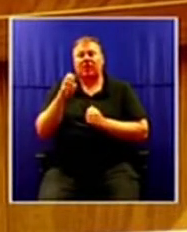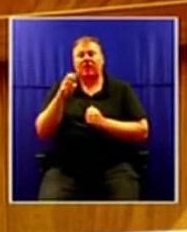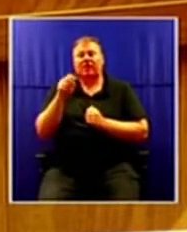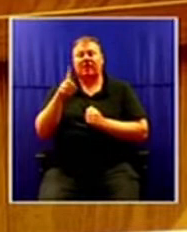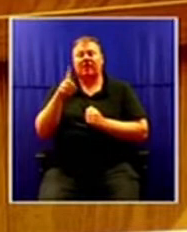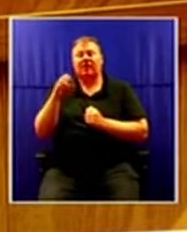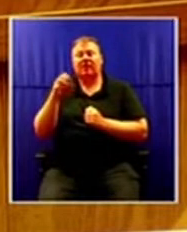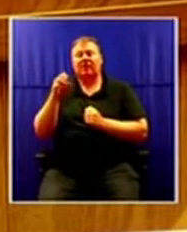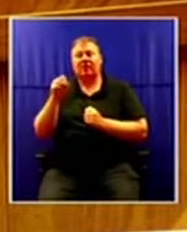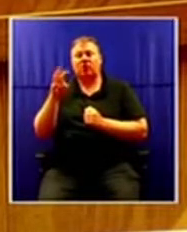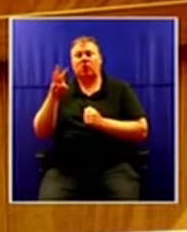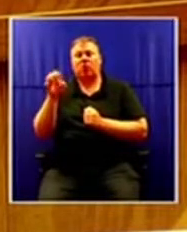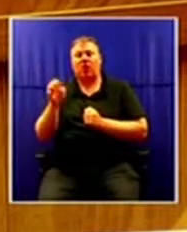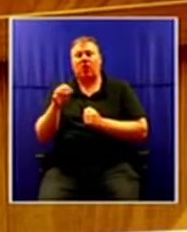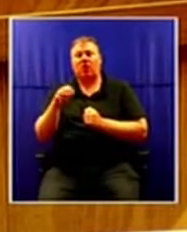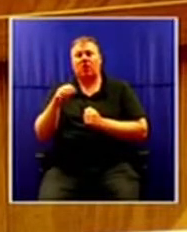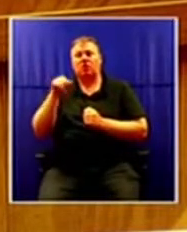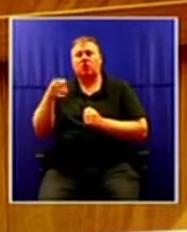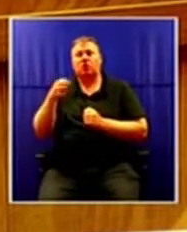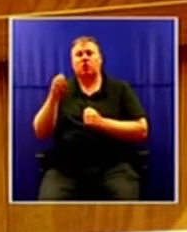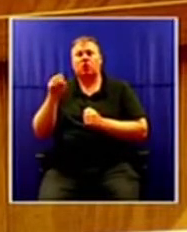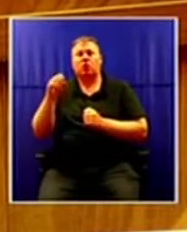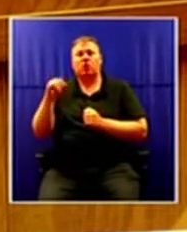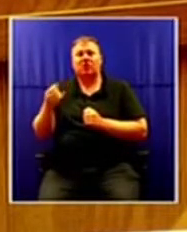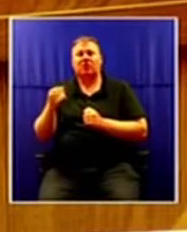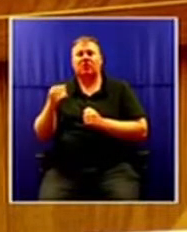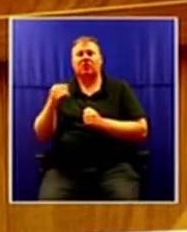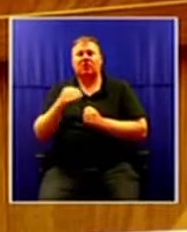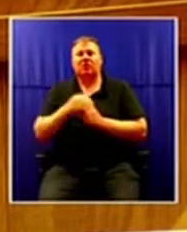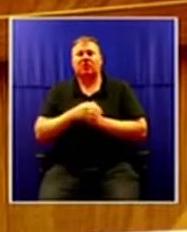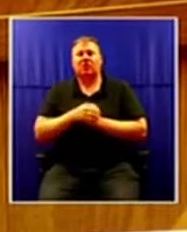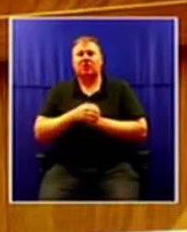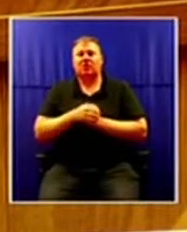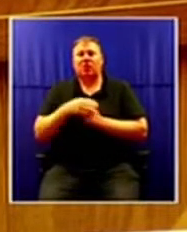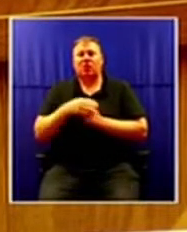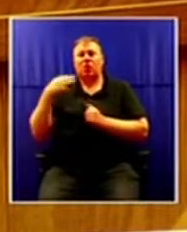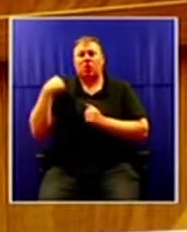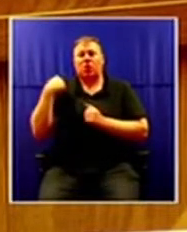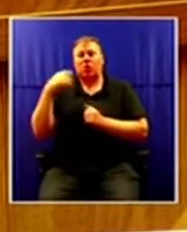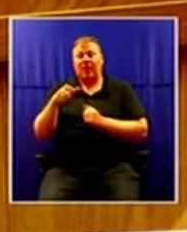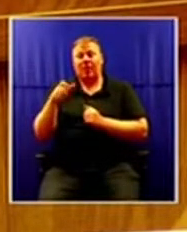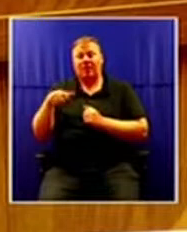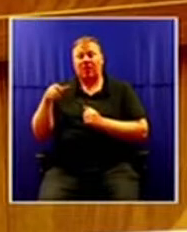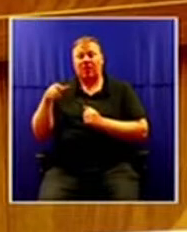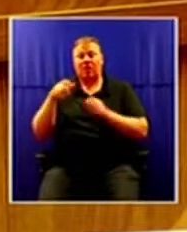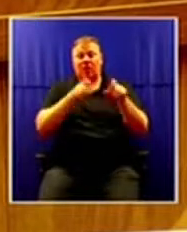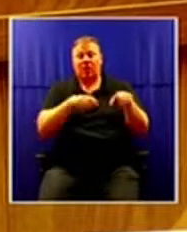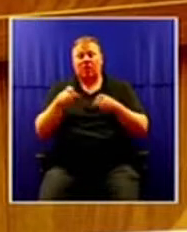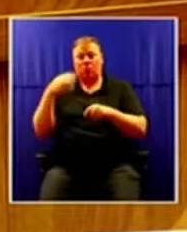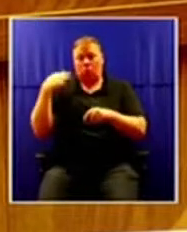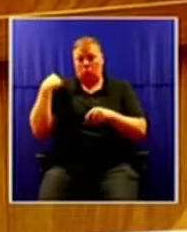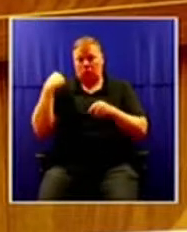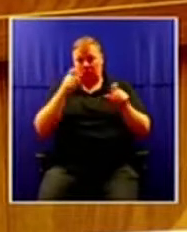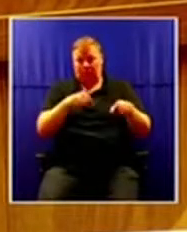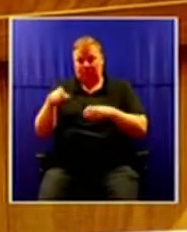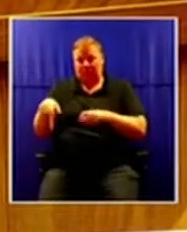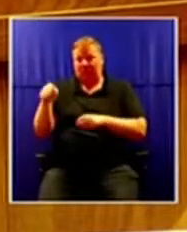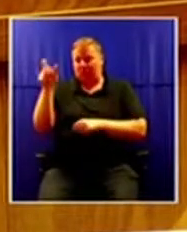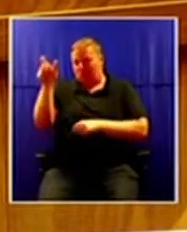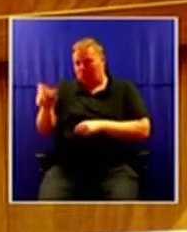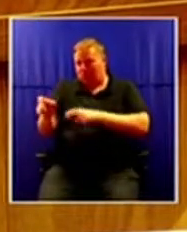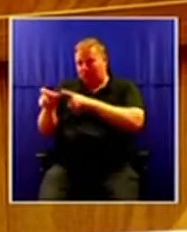who yesterday became the first person in South Africa to be